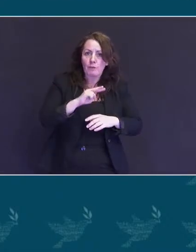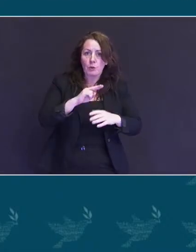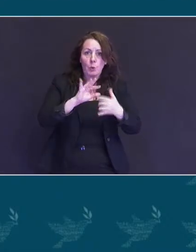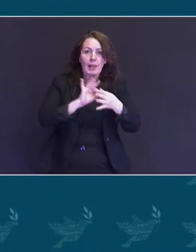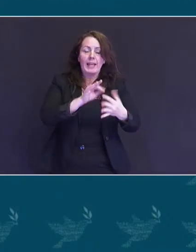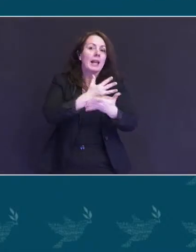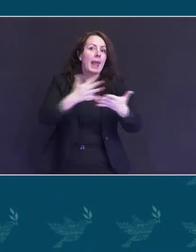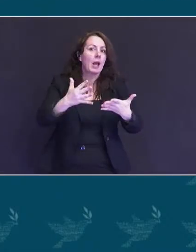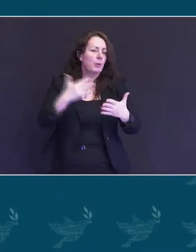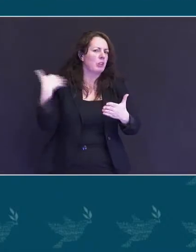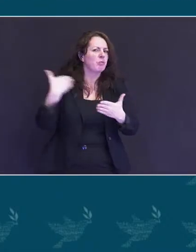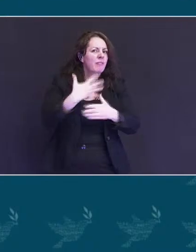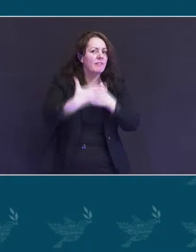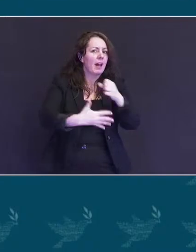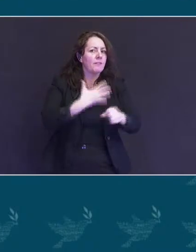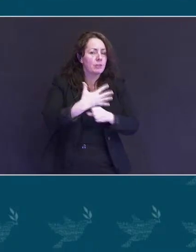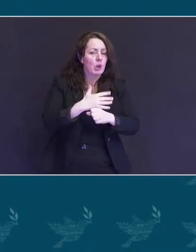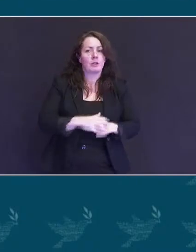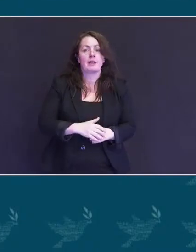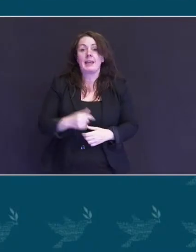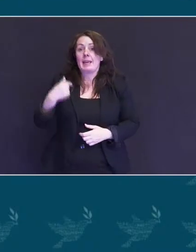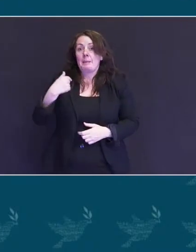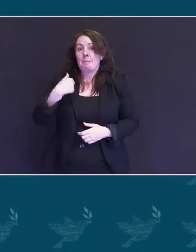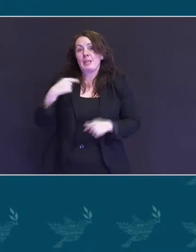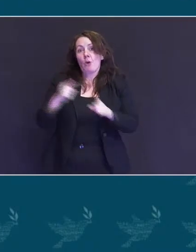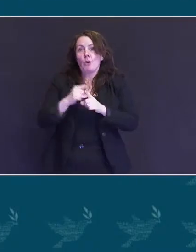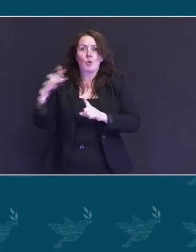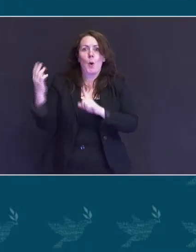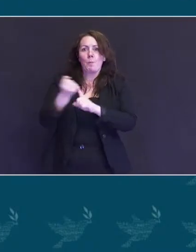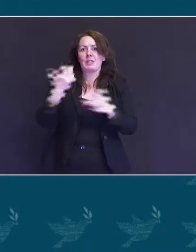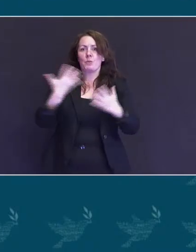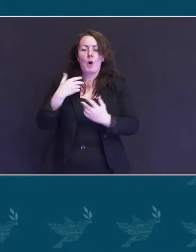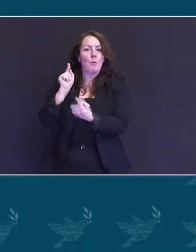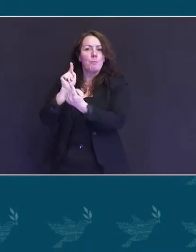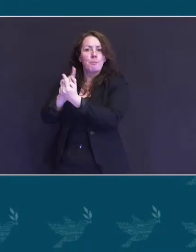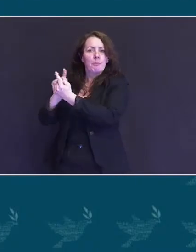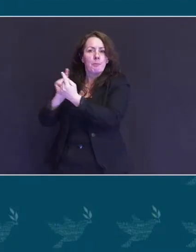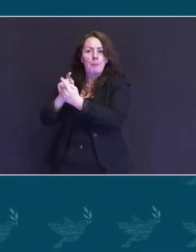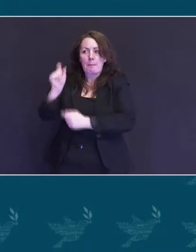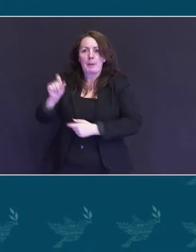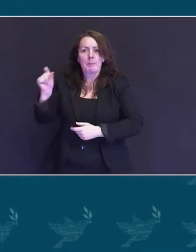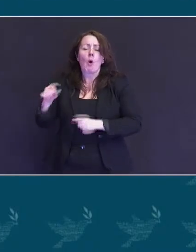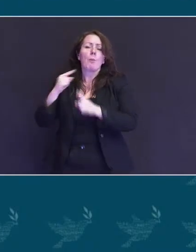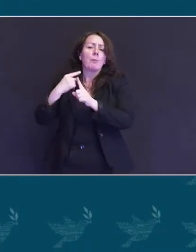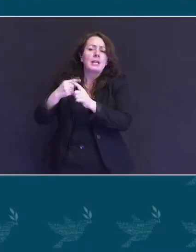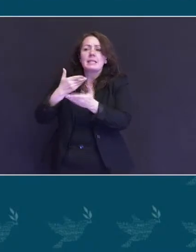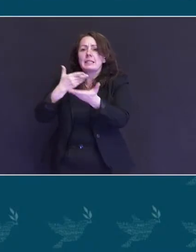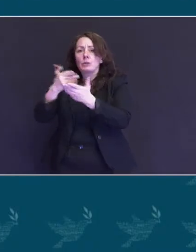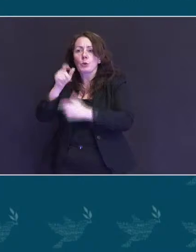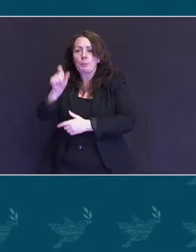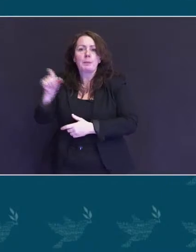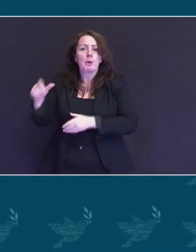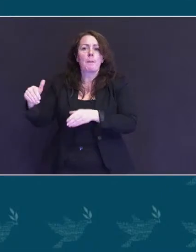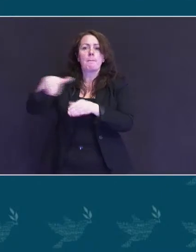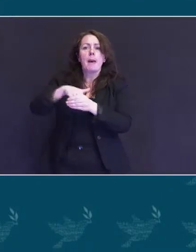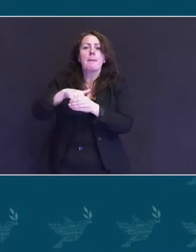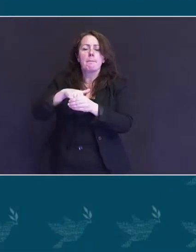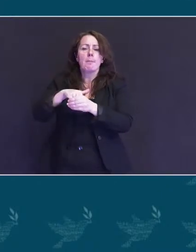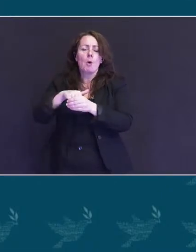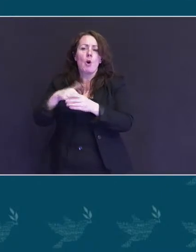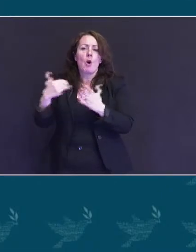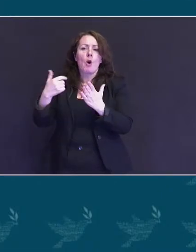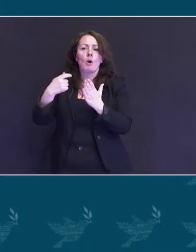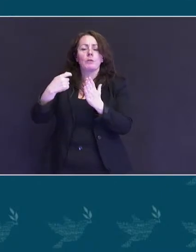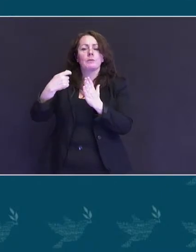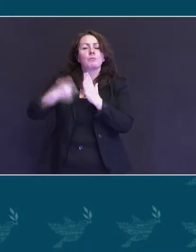of these languages. And on my way, I was fortunate to encounter and